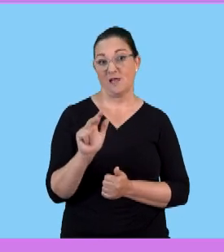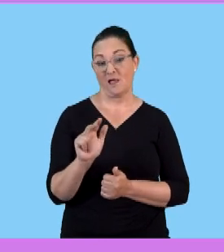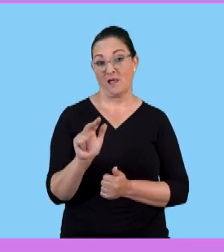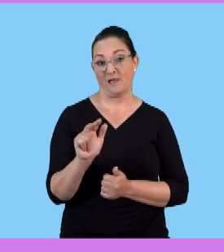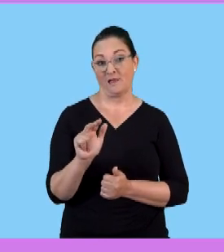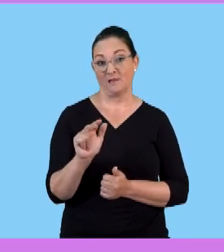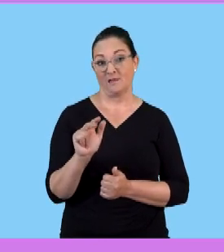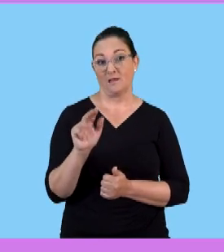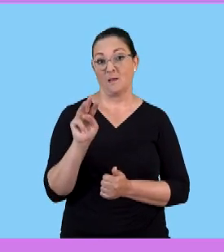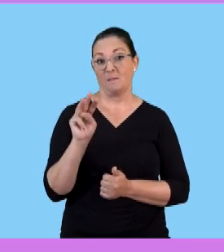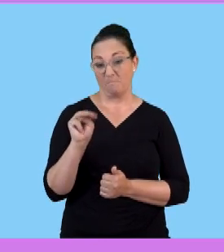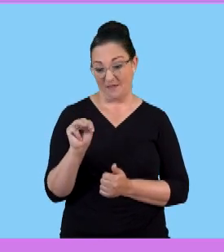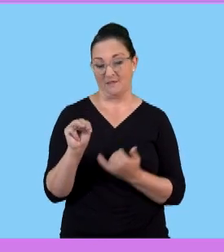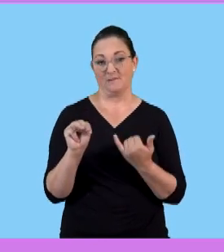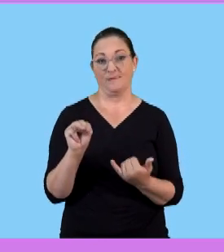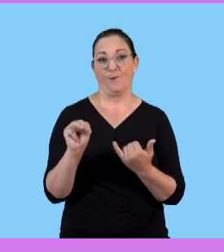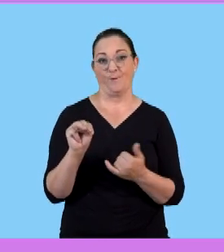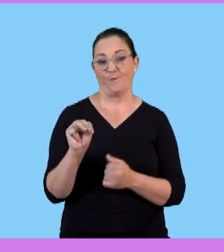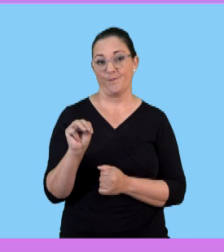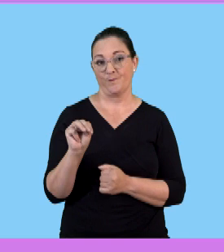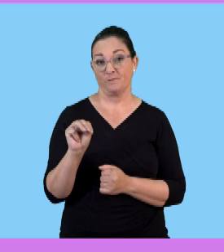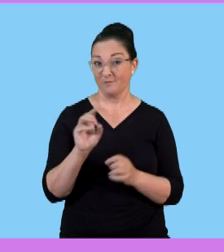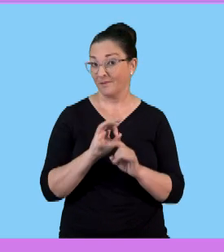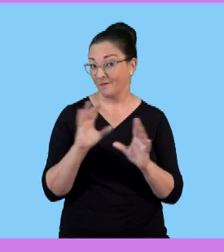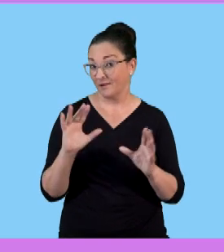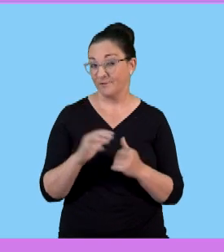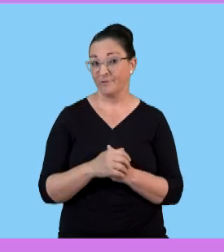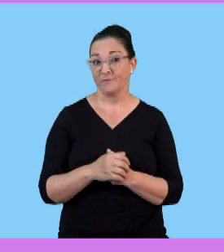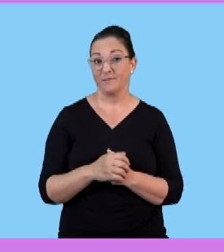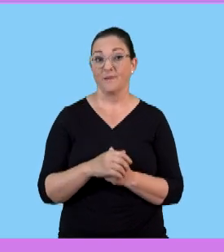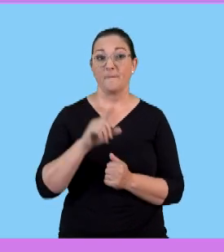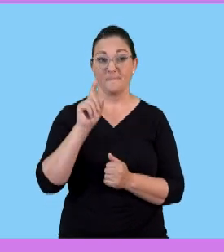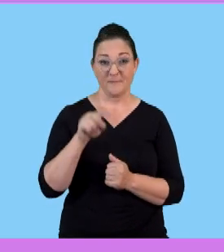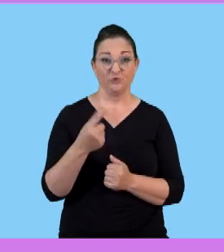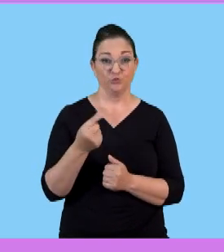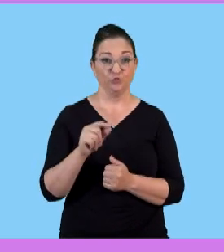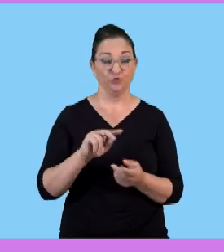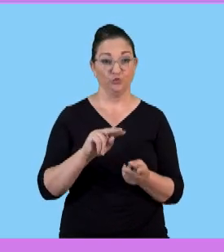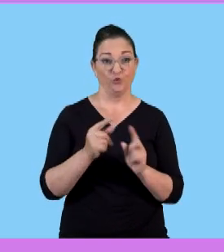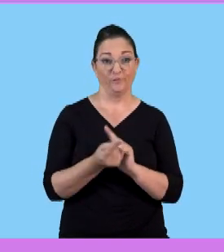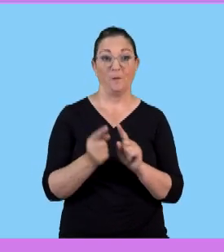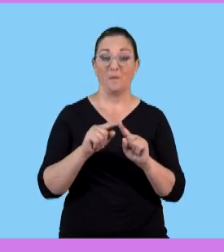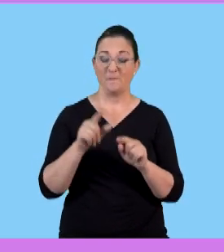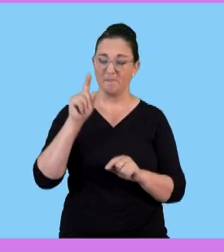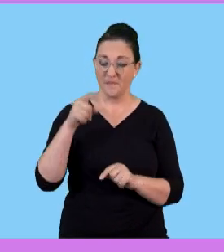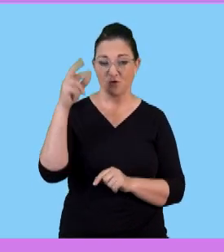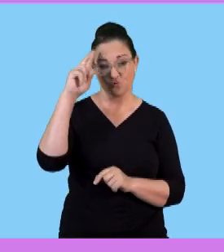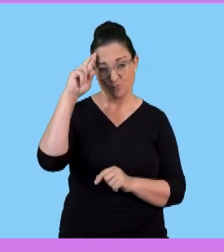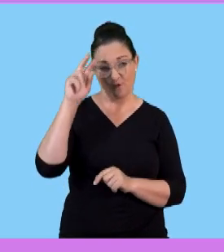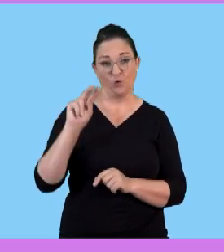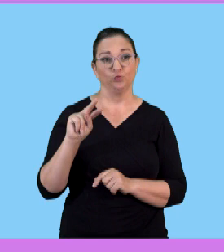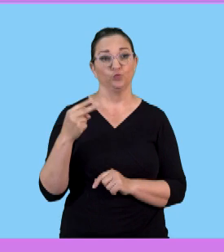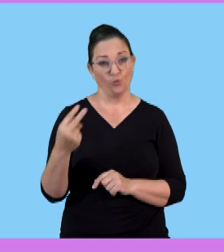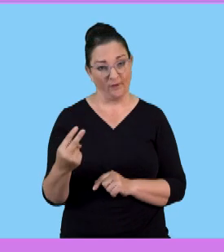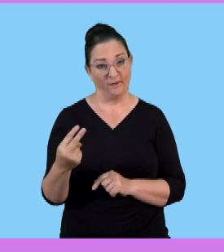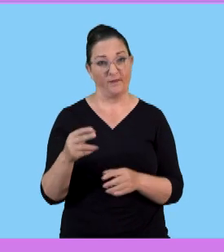1,68, and that's now meters. Guys, are we clear on that? I had to do that conversion, right? And don't forget to